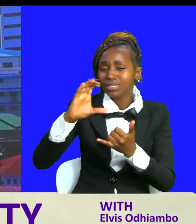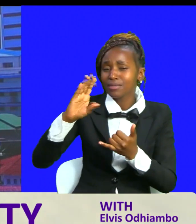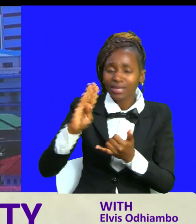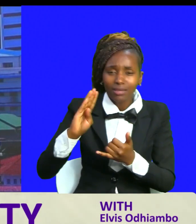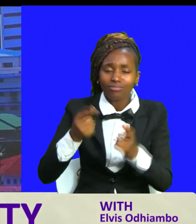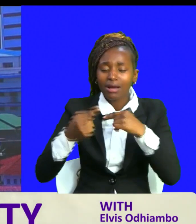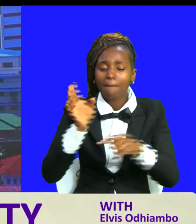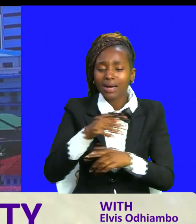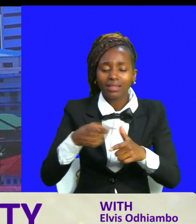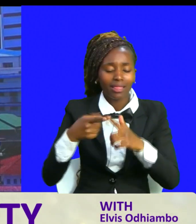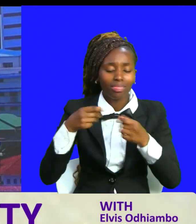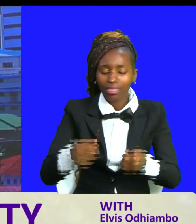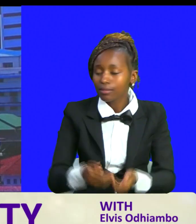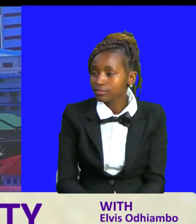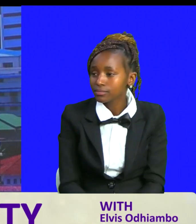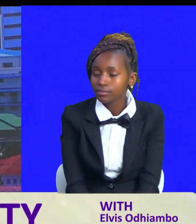getting wins.